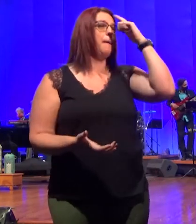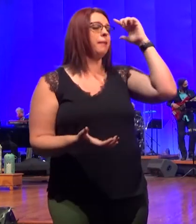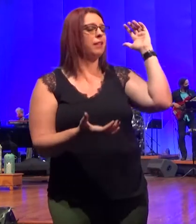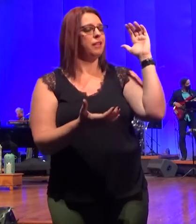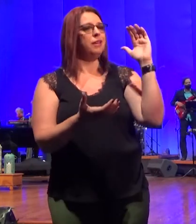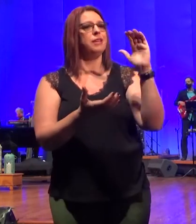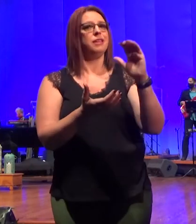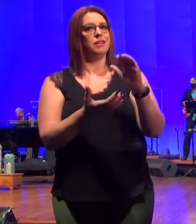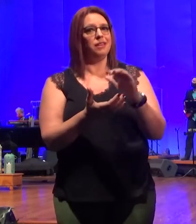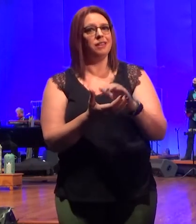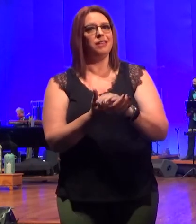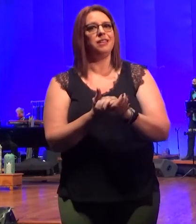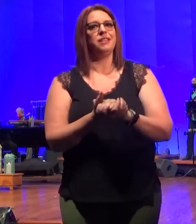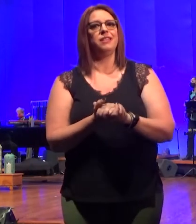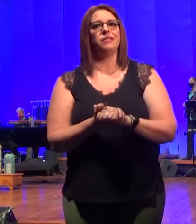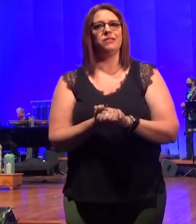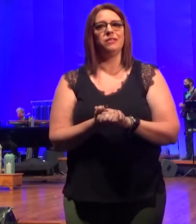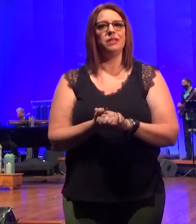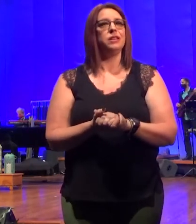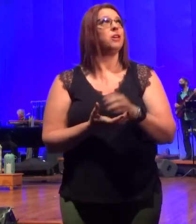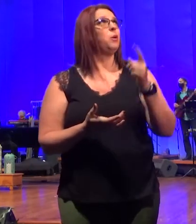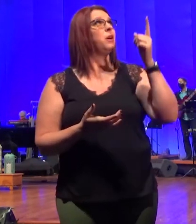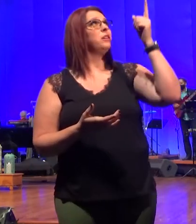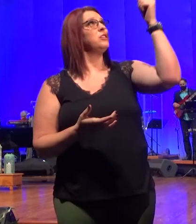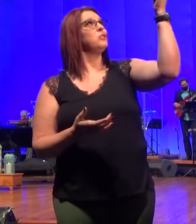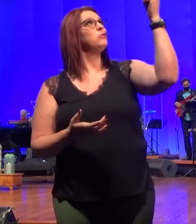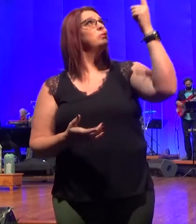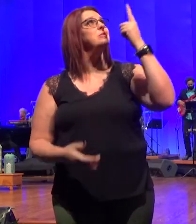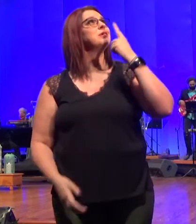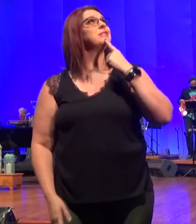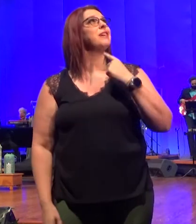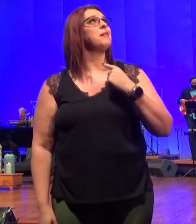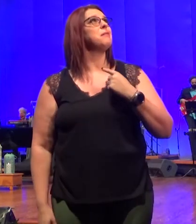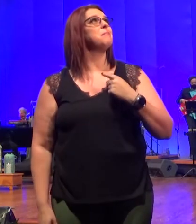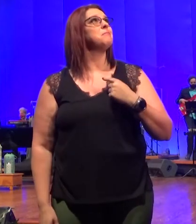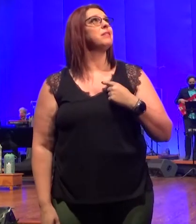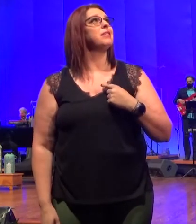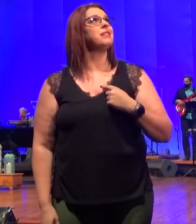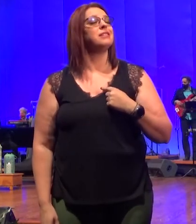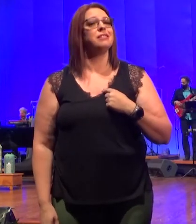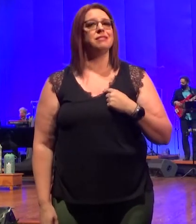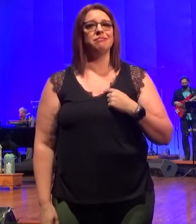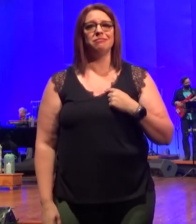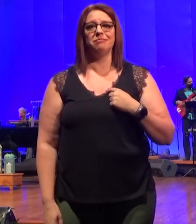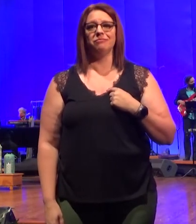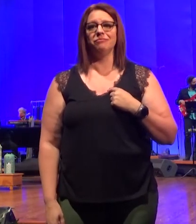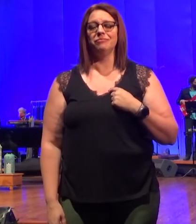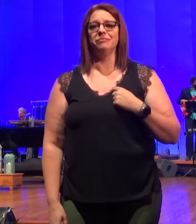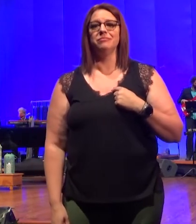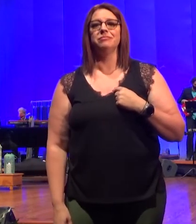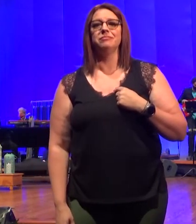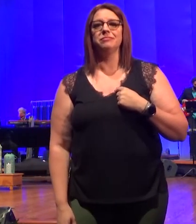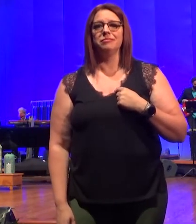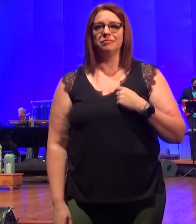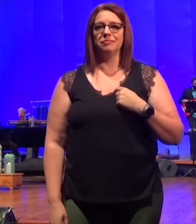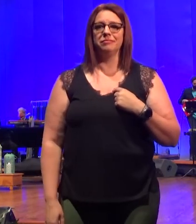oh, I believe what you say of me.